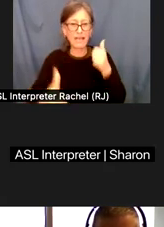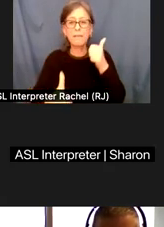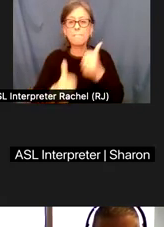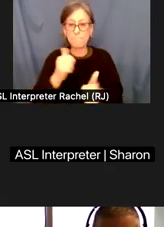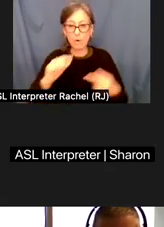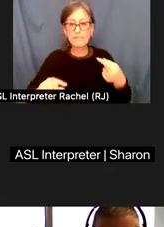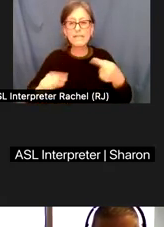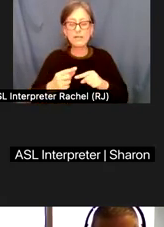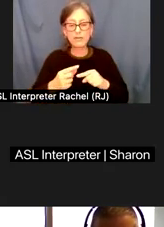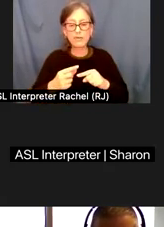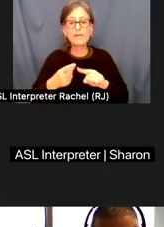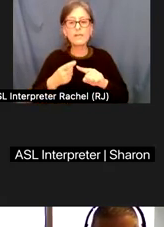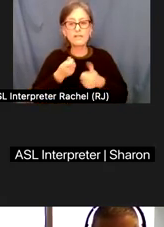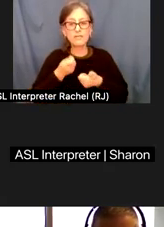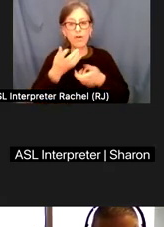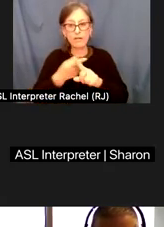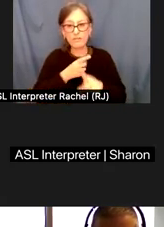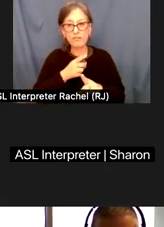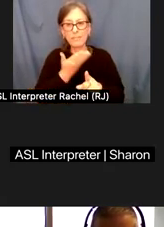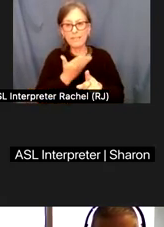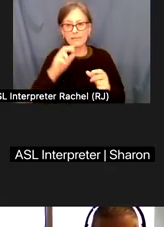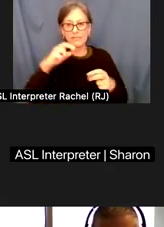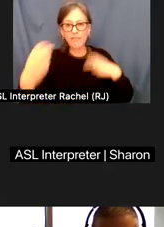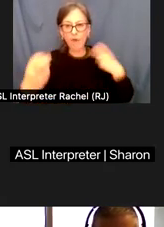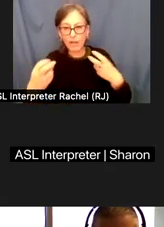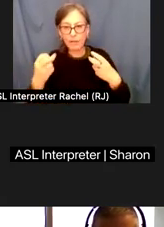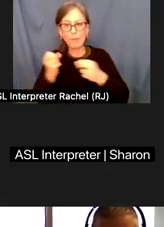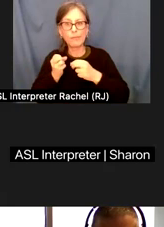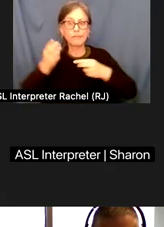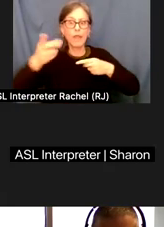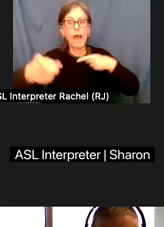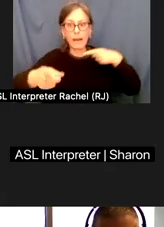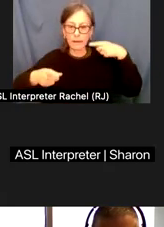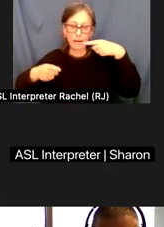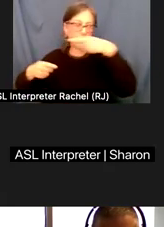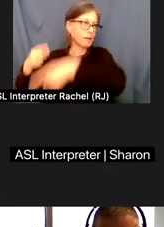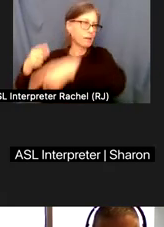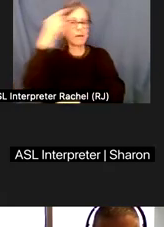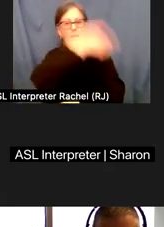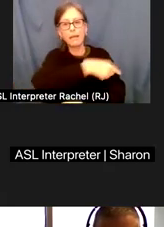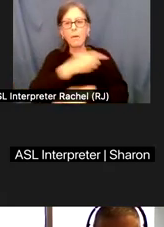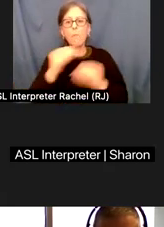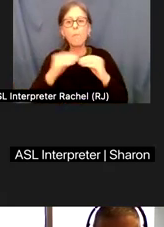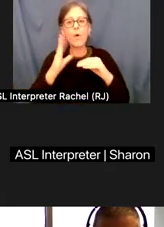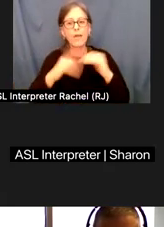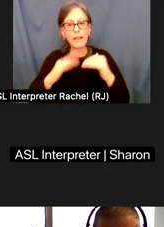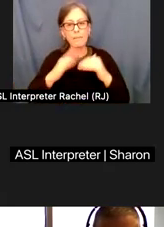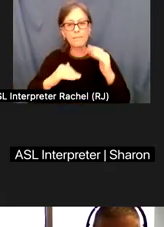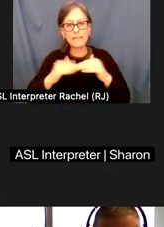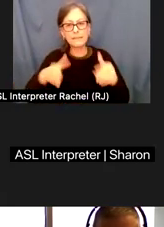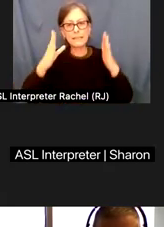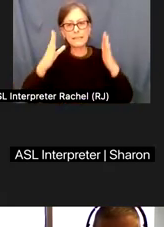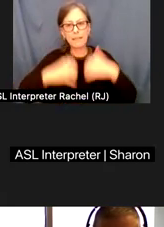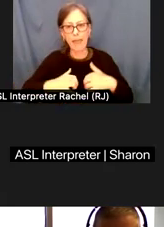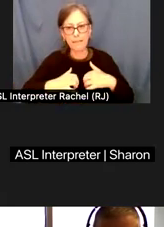of injuries are caused by falling or even flying objects, far more than from building collapse. You could